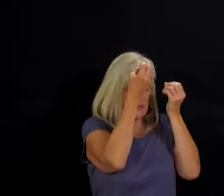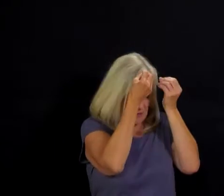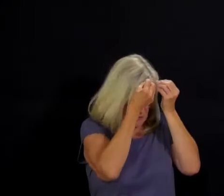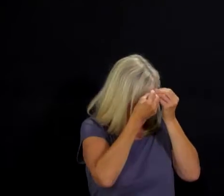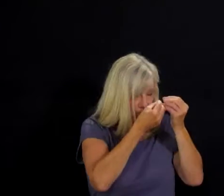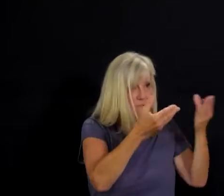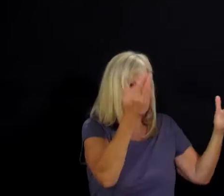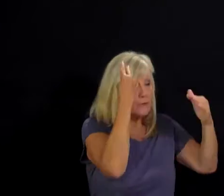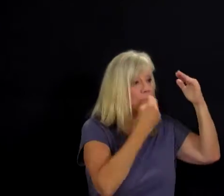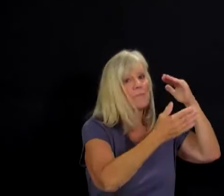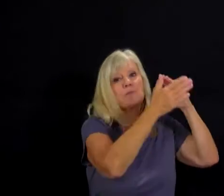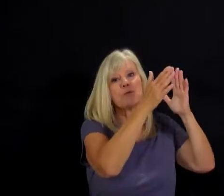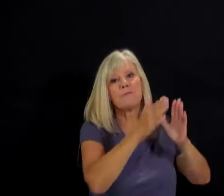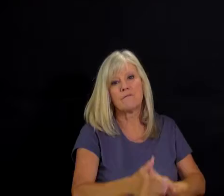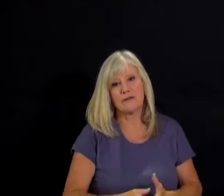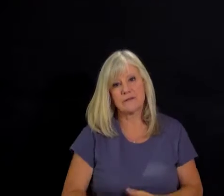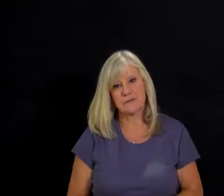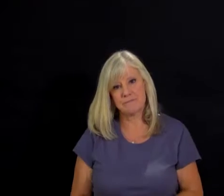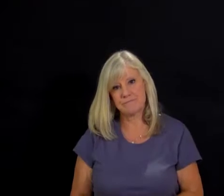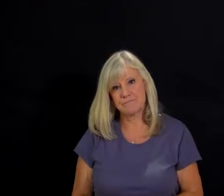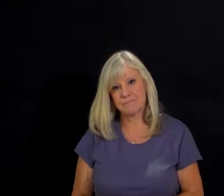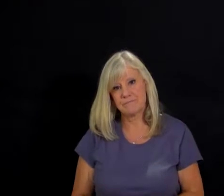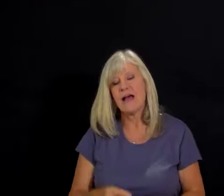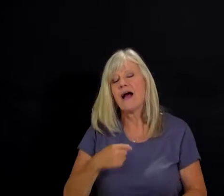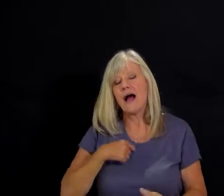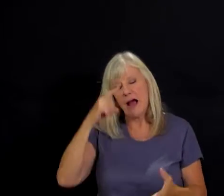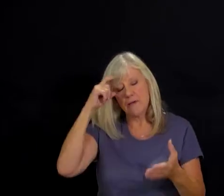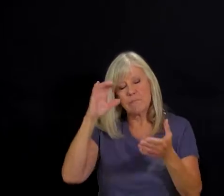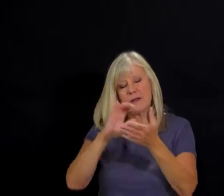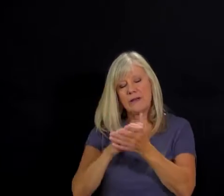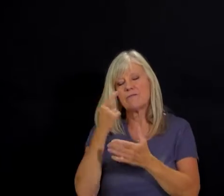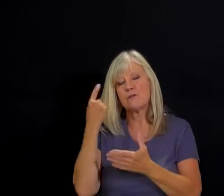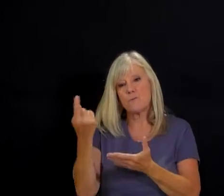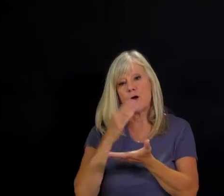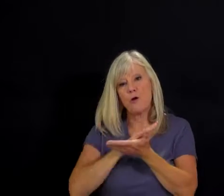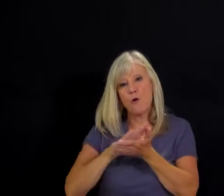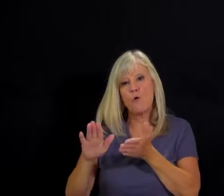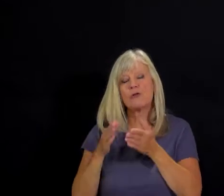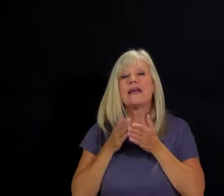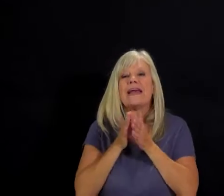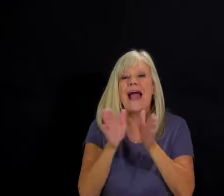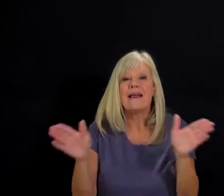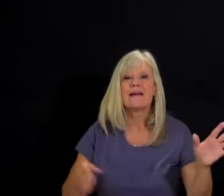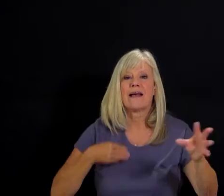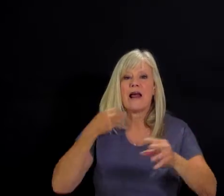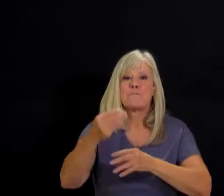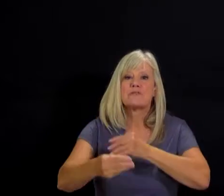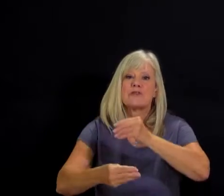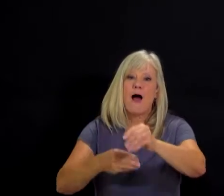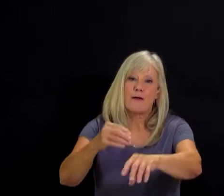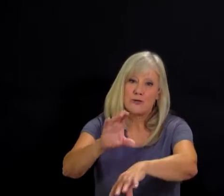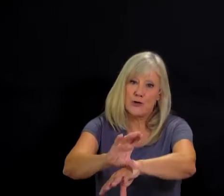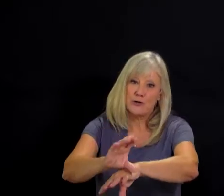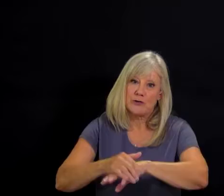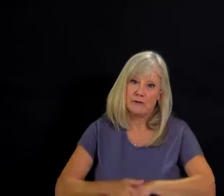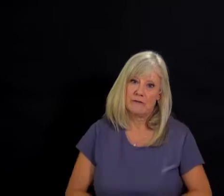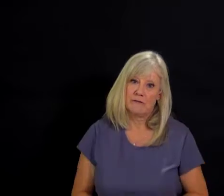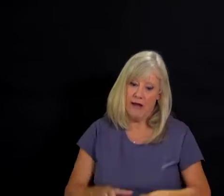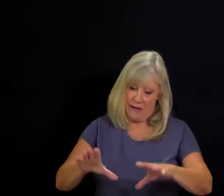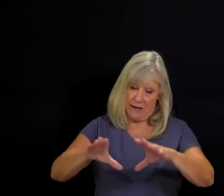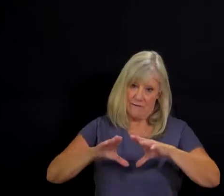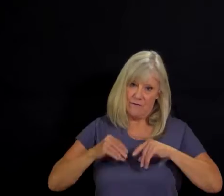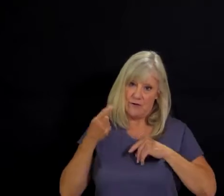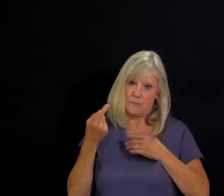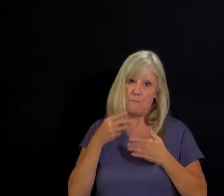has spoken through the prophets. I believe in one holy, Catholic, and apostolic church. I confess